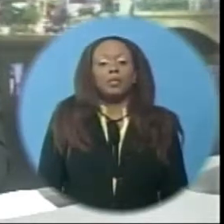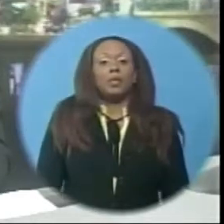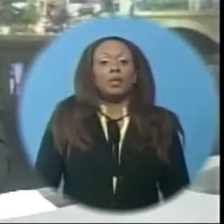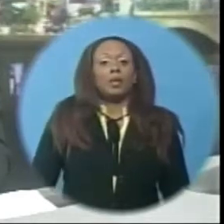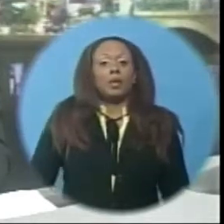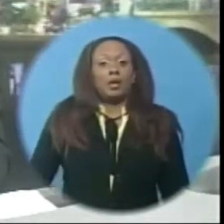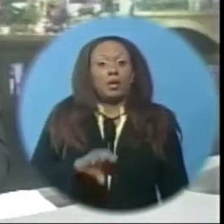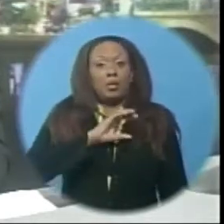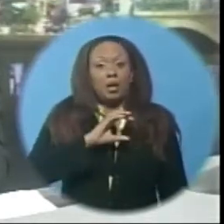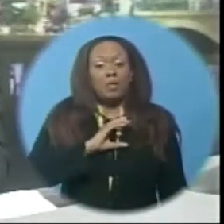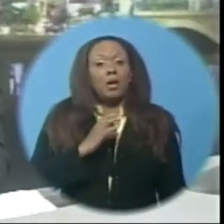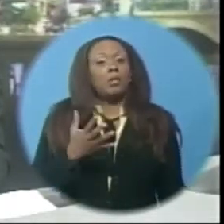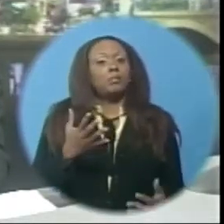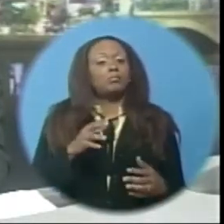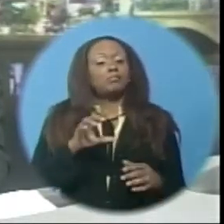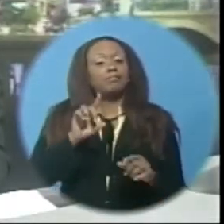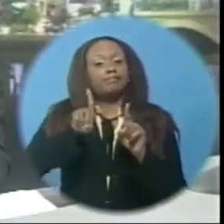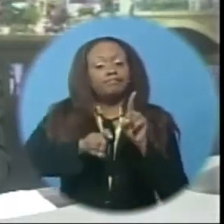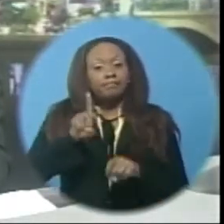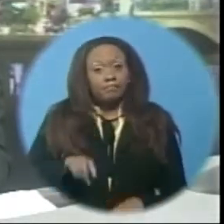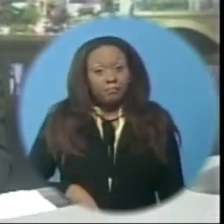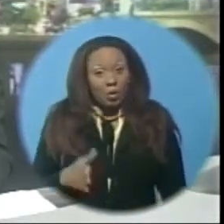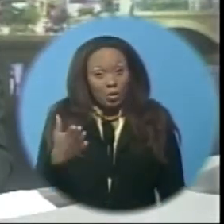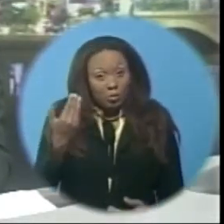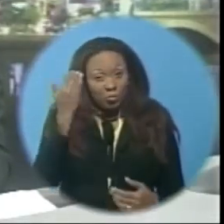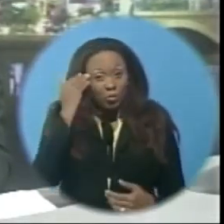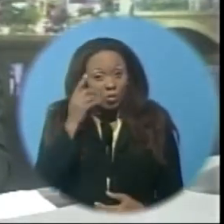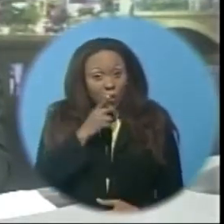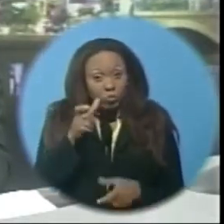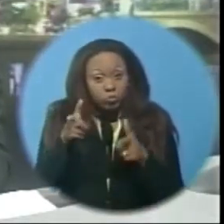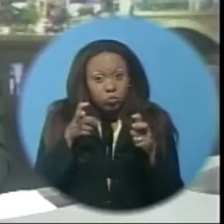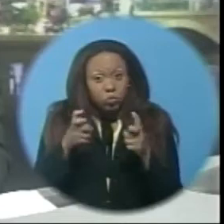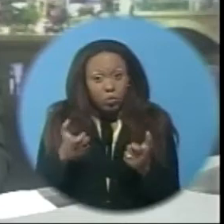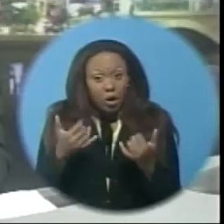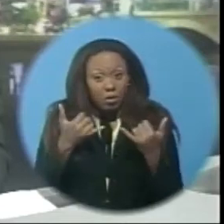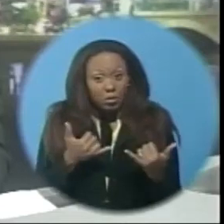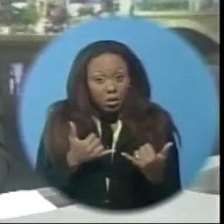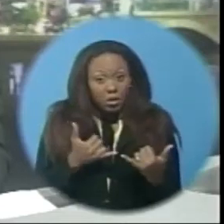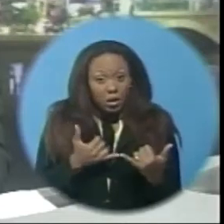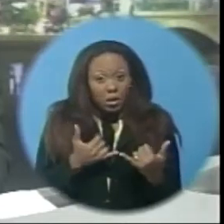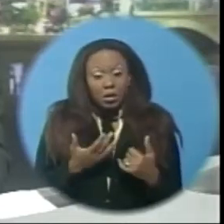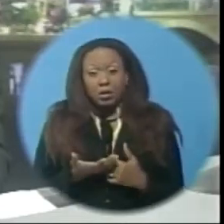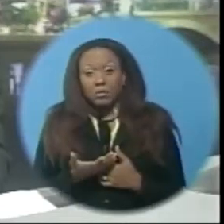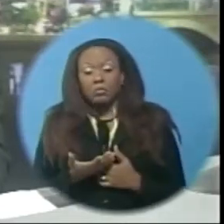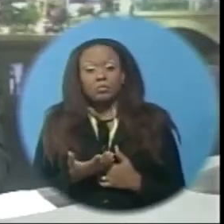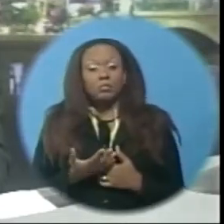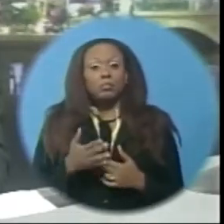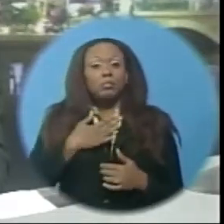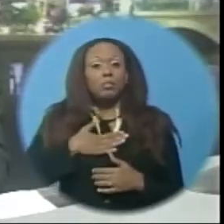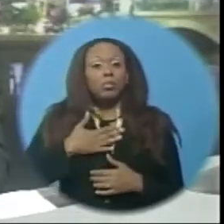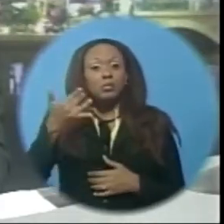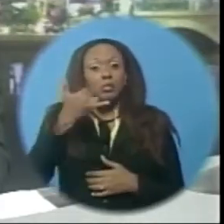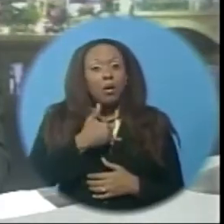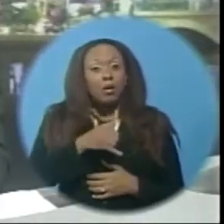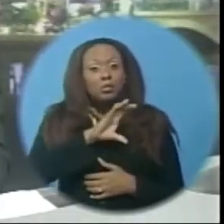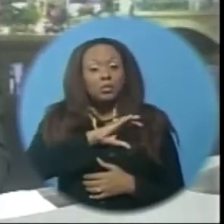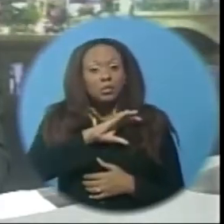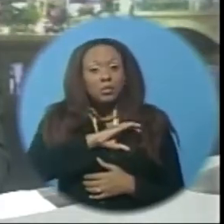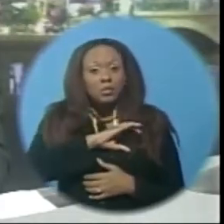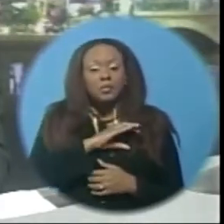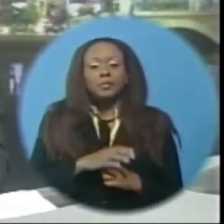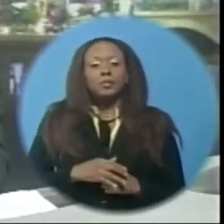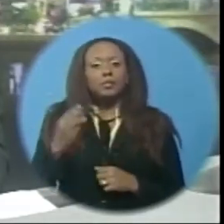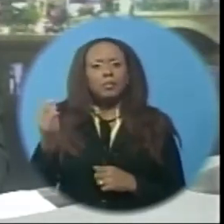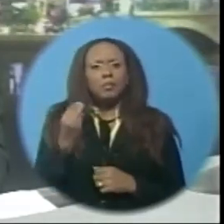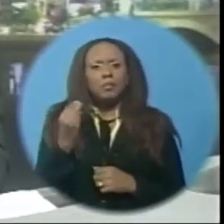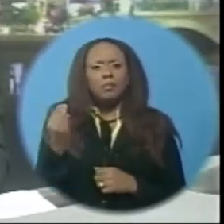Lawmen are asking anyone with information to come forward. This shooting incident comes just 4 days after a man was killed and